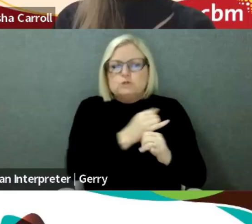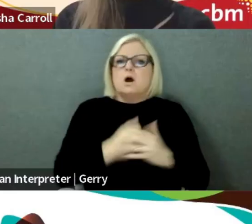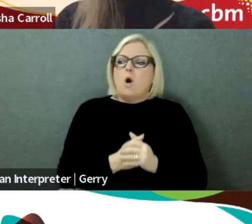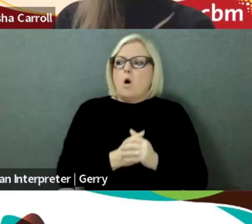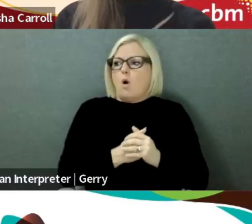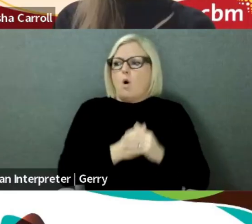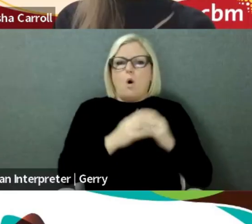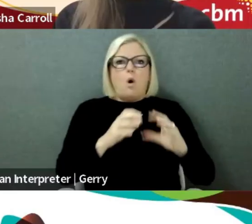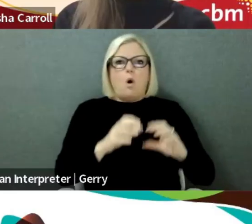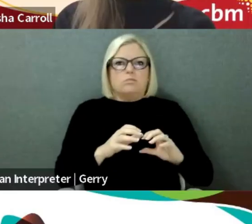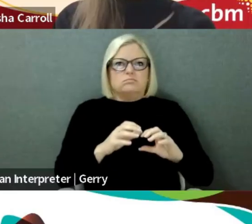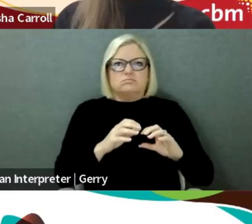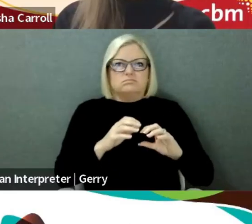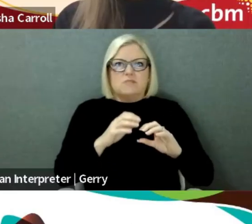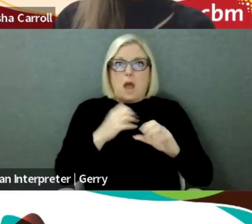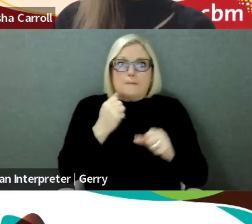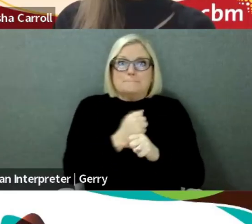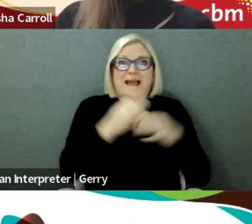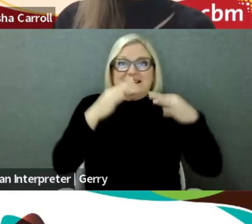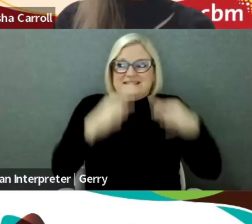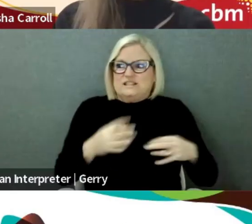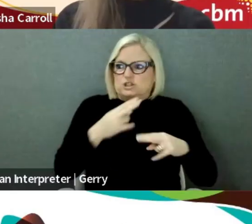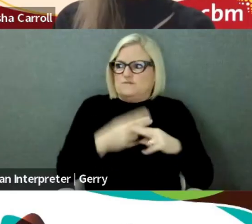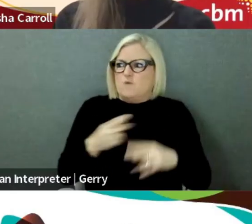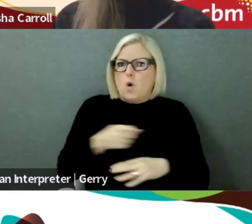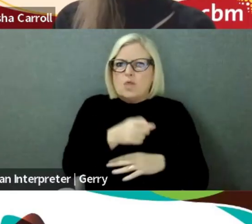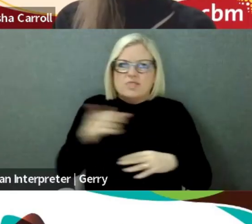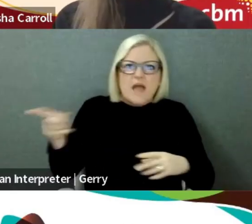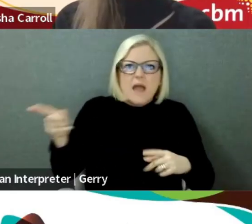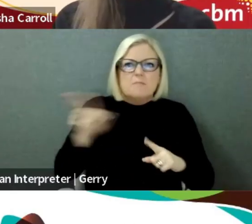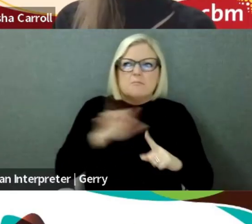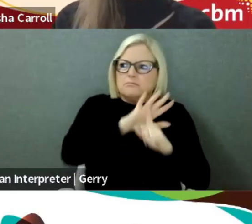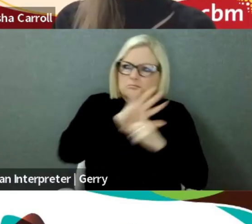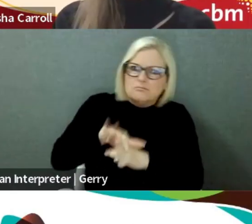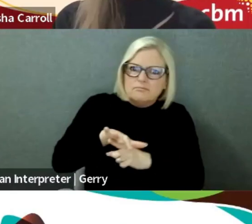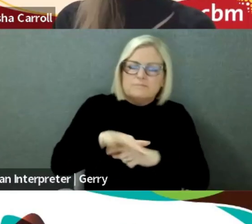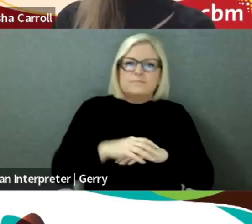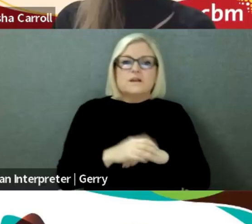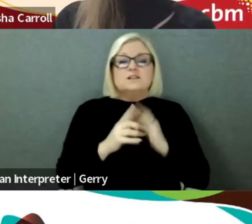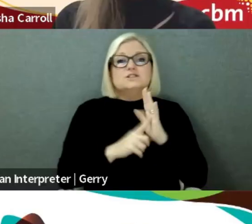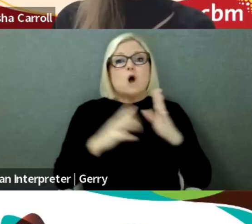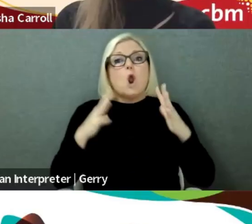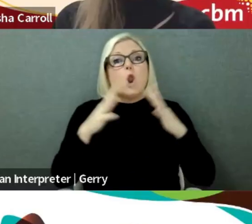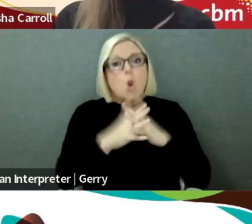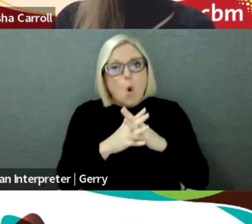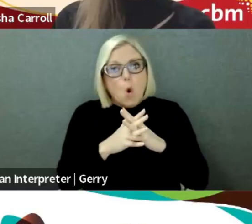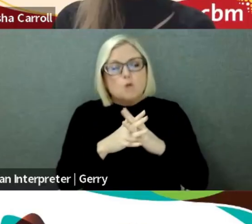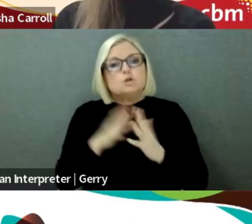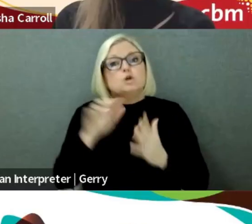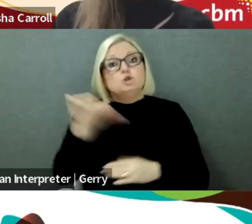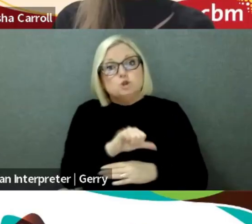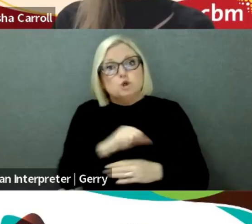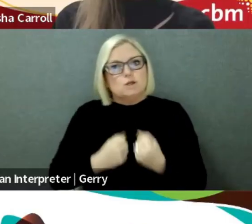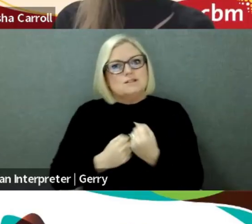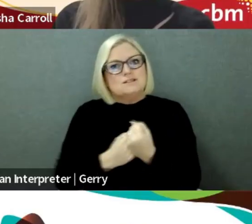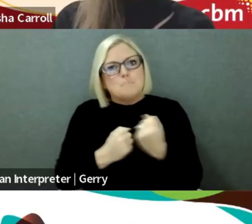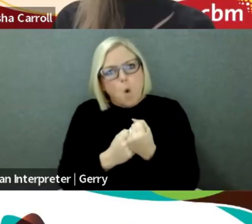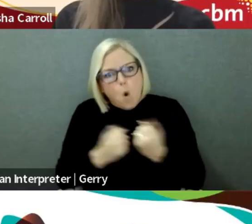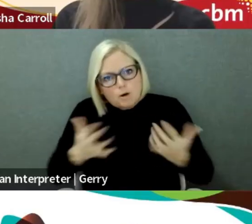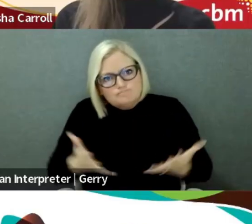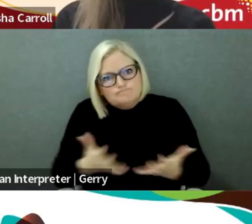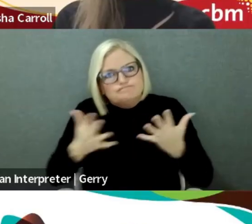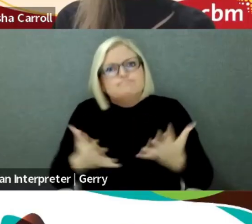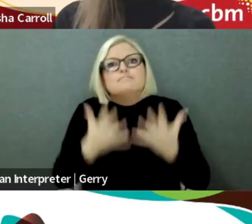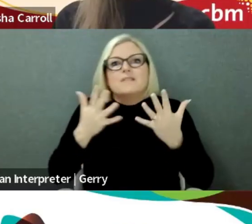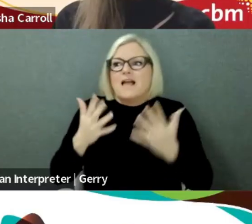and informed consent. Laws should protect people's dignity, legal capacity, choices, liberty, and right to live